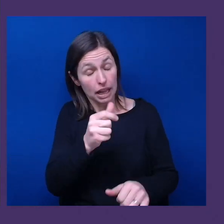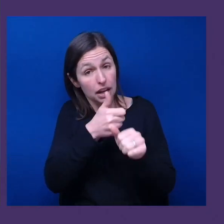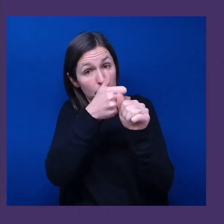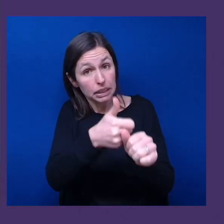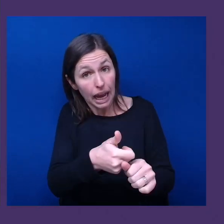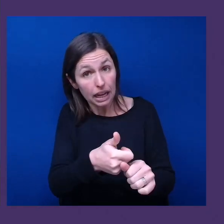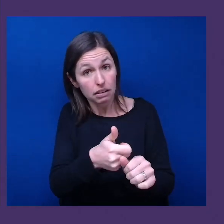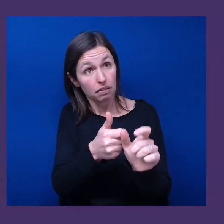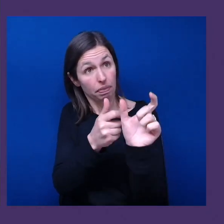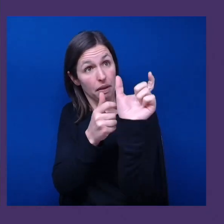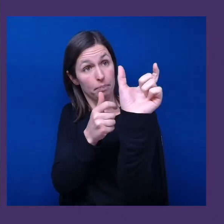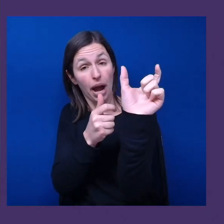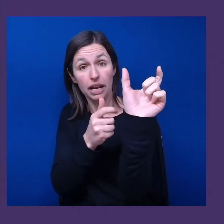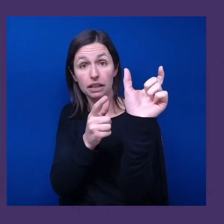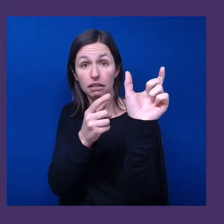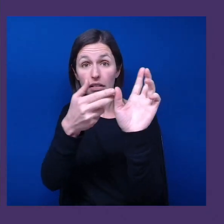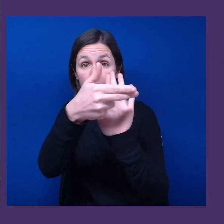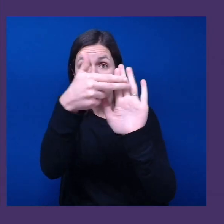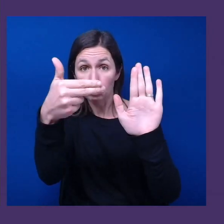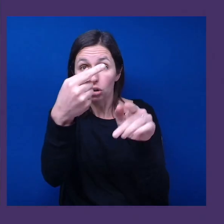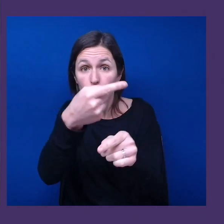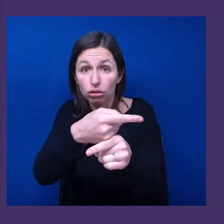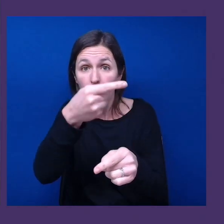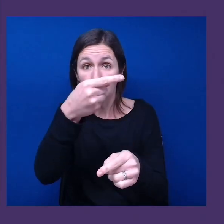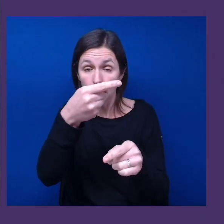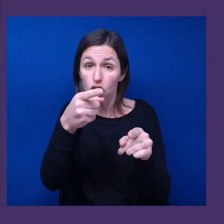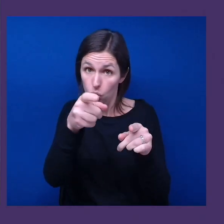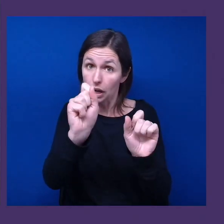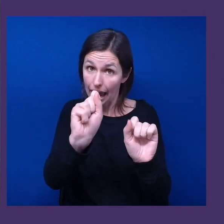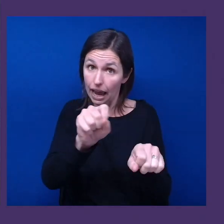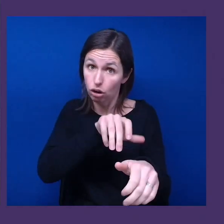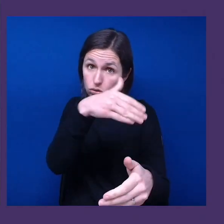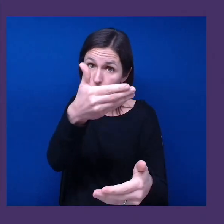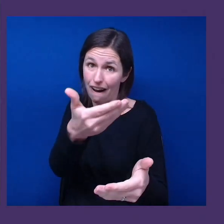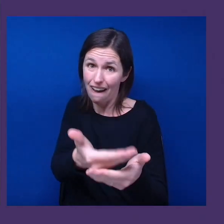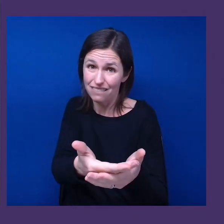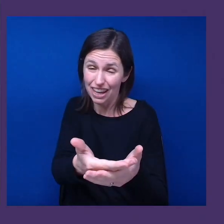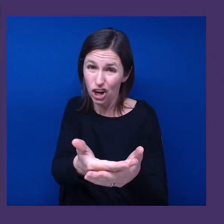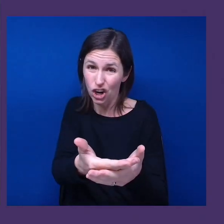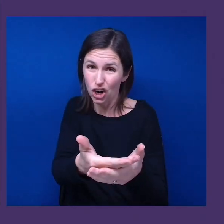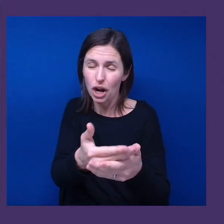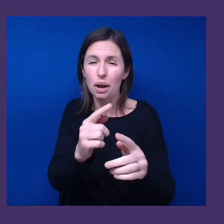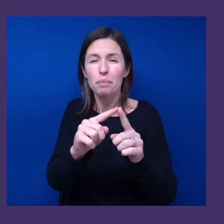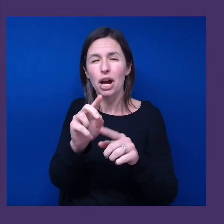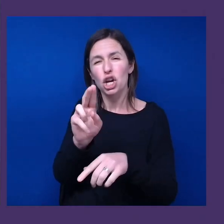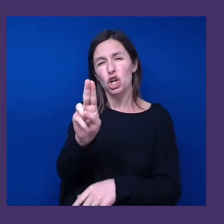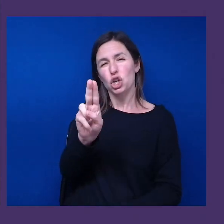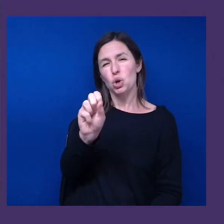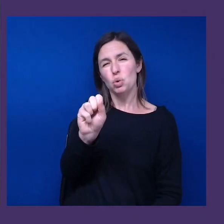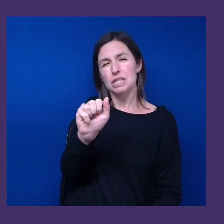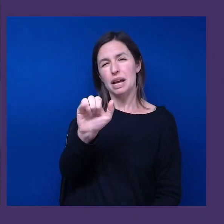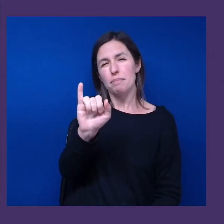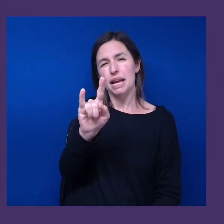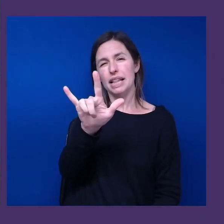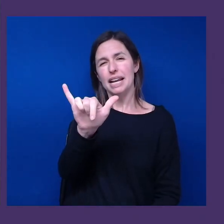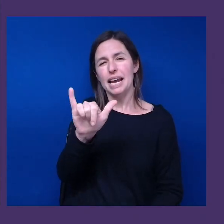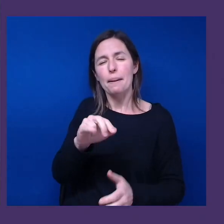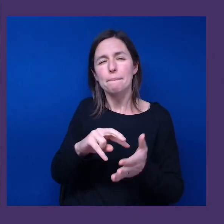efficient. So usability will bring about efficiency, and efficiency is what people need to stay